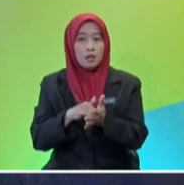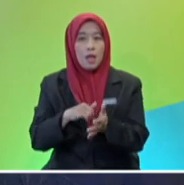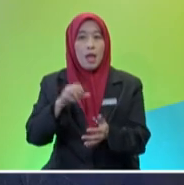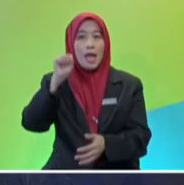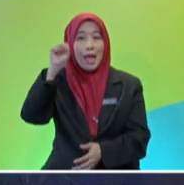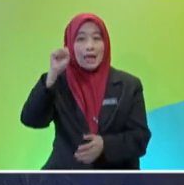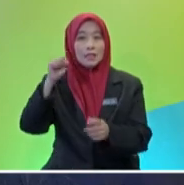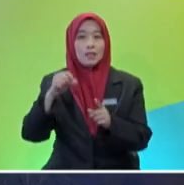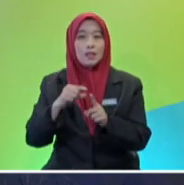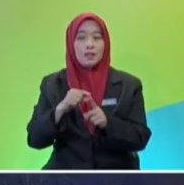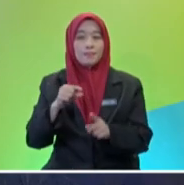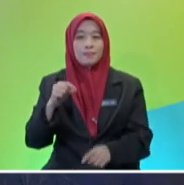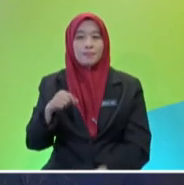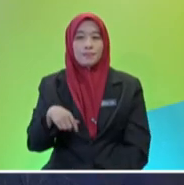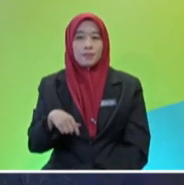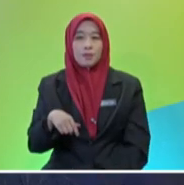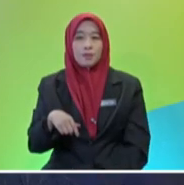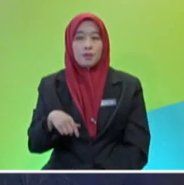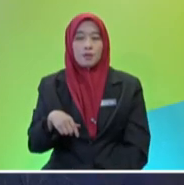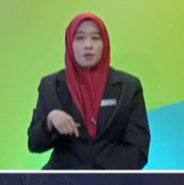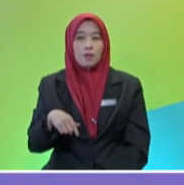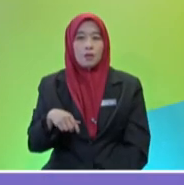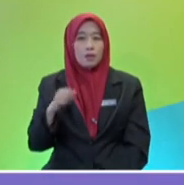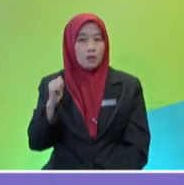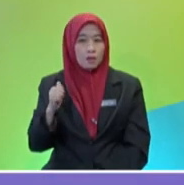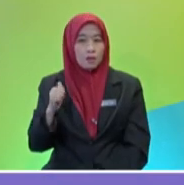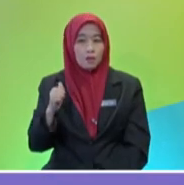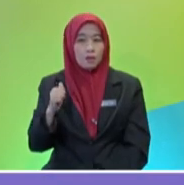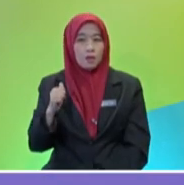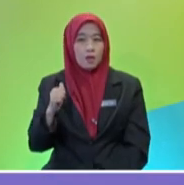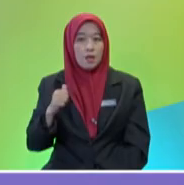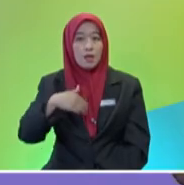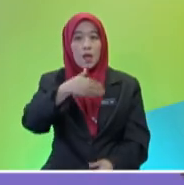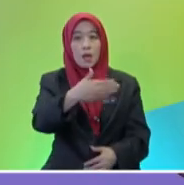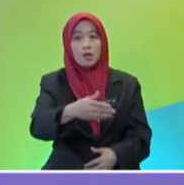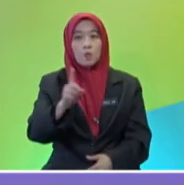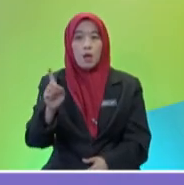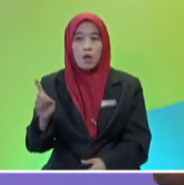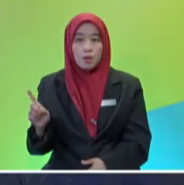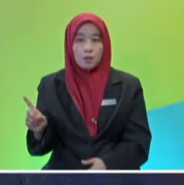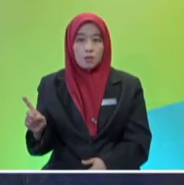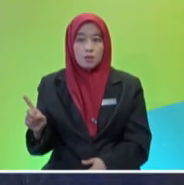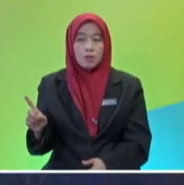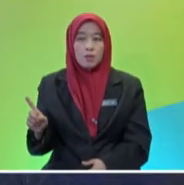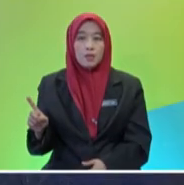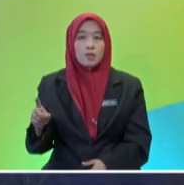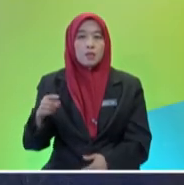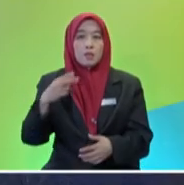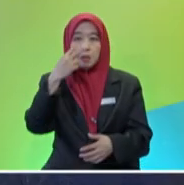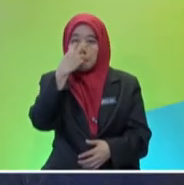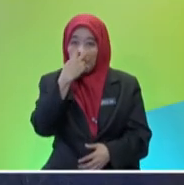letter. Okay. Right. You can put it there. Okay. The next one.